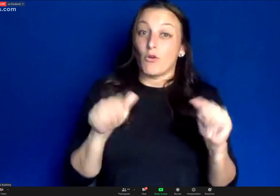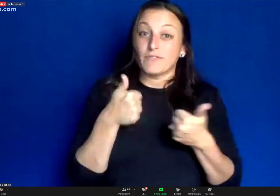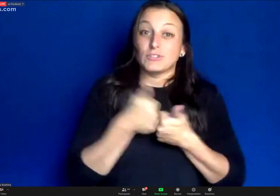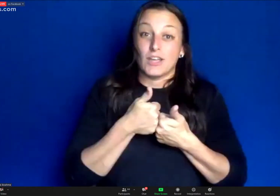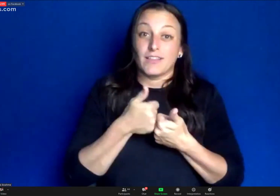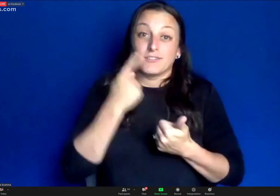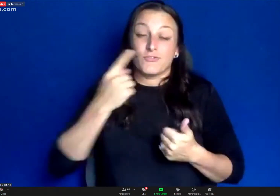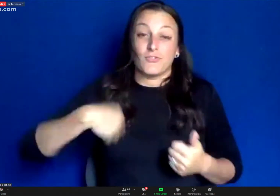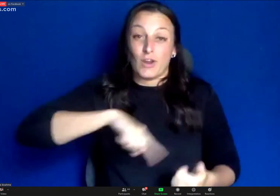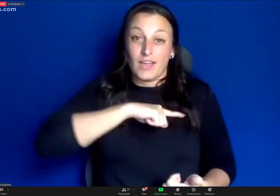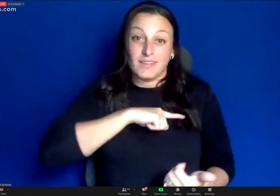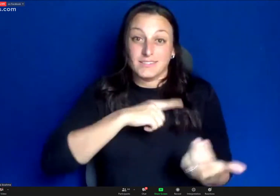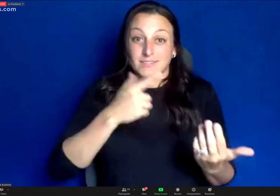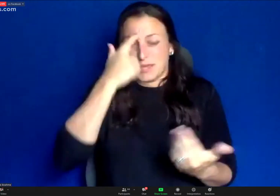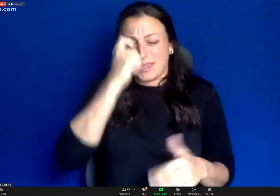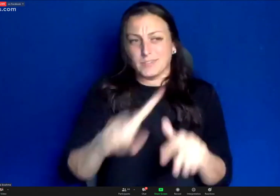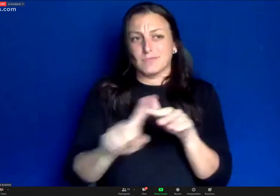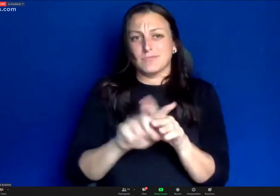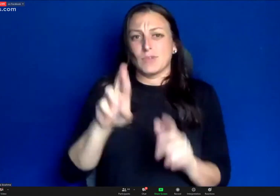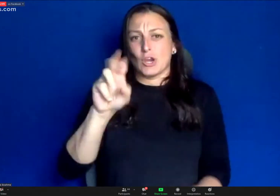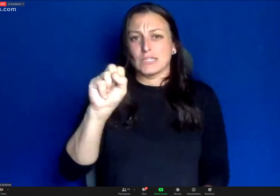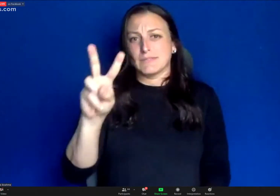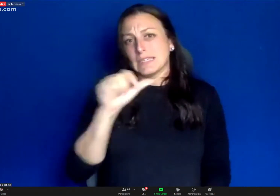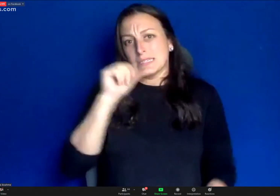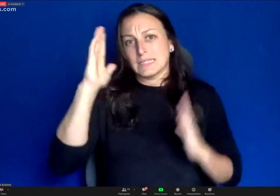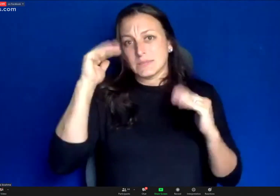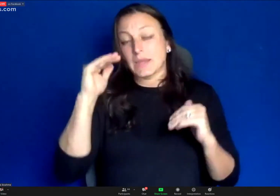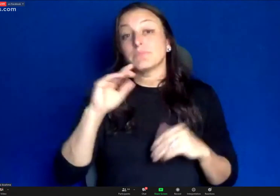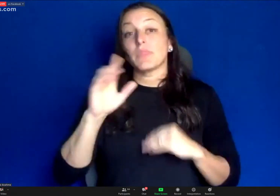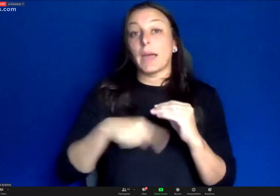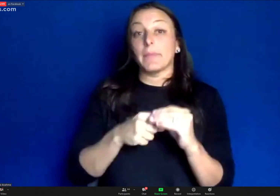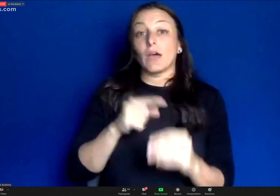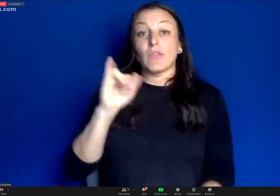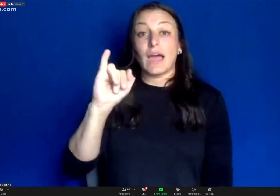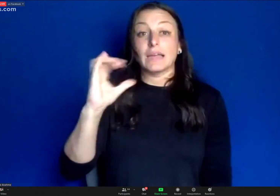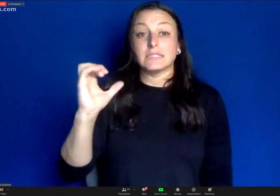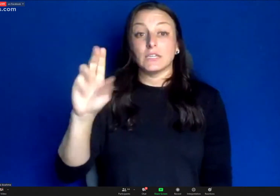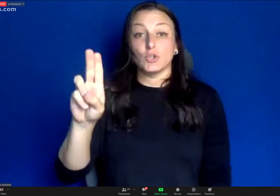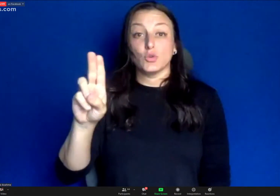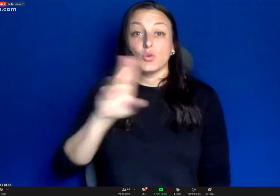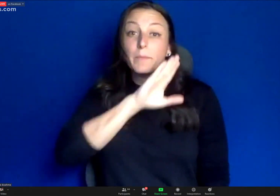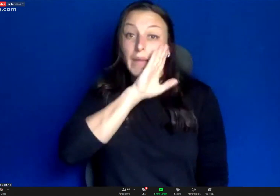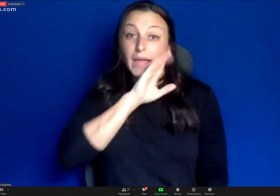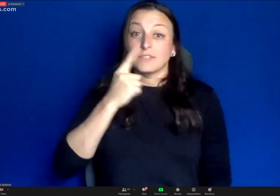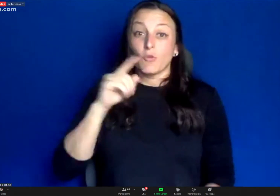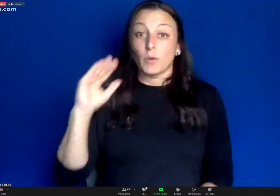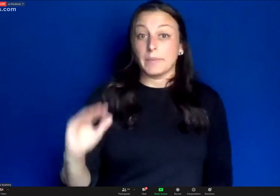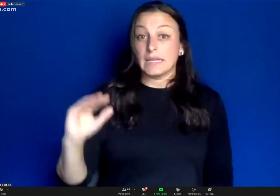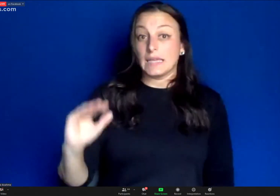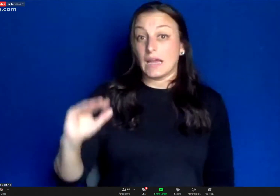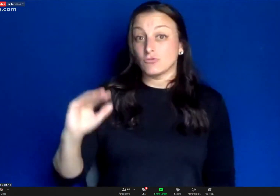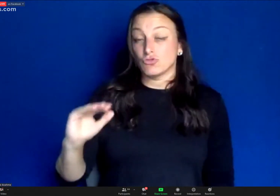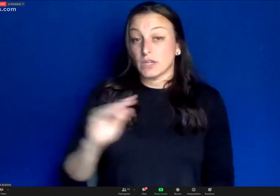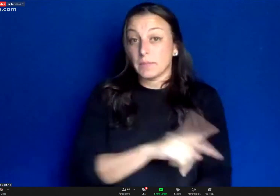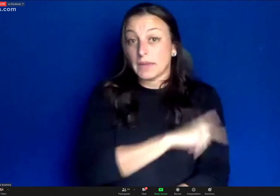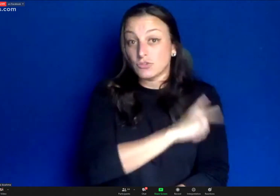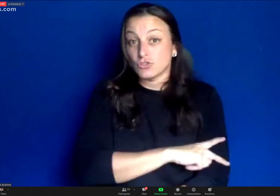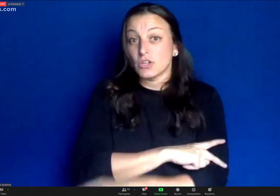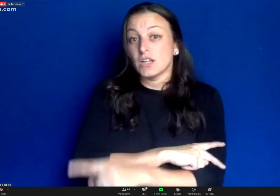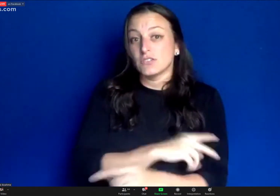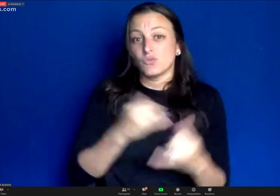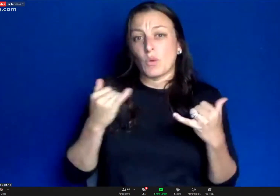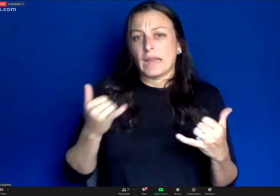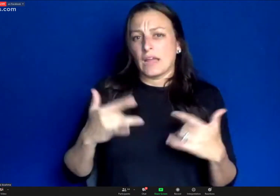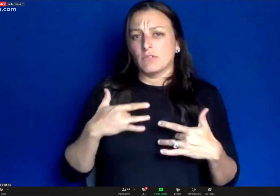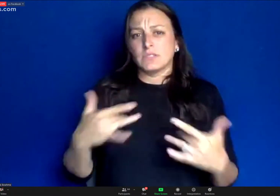us. Regarding the ICU beds in pediatrics, this is not the time of year that there would